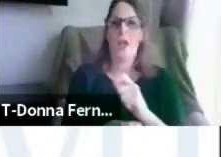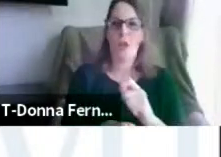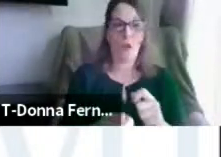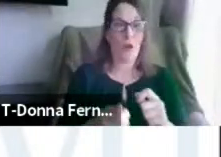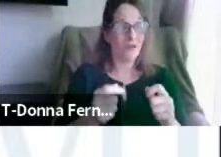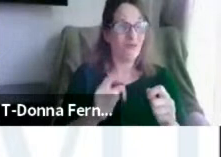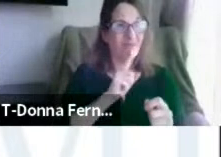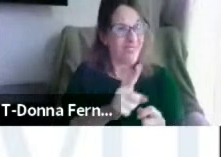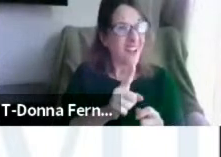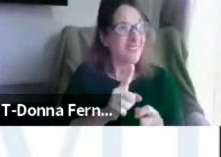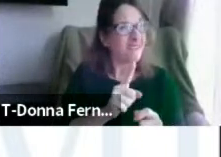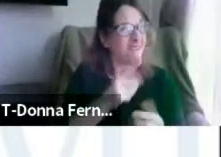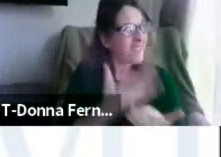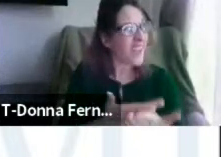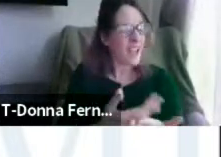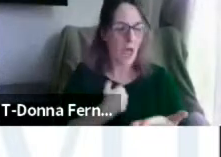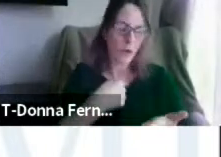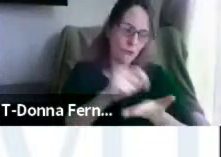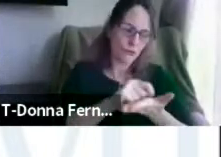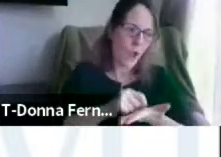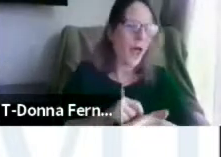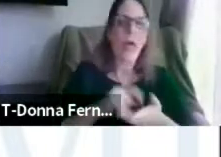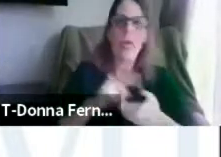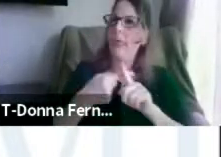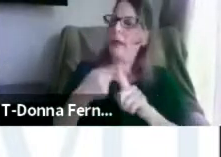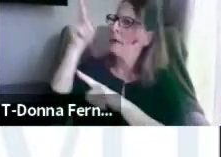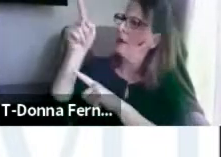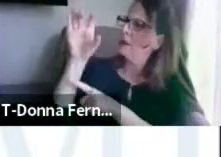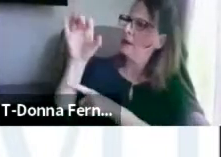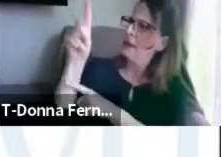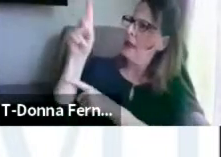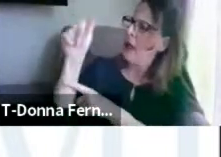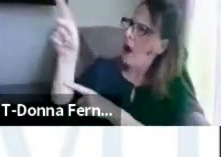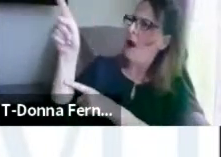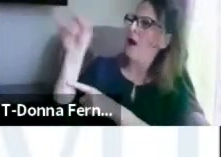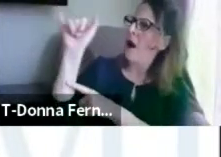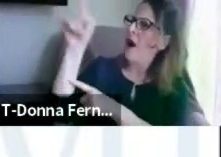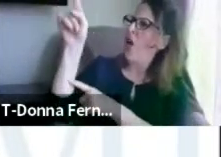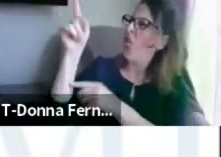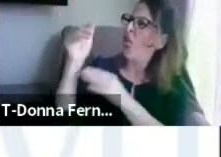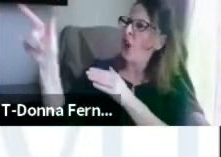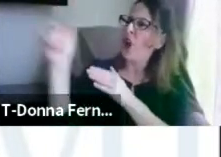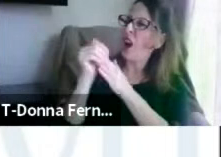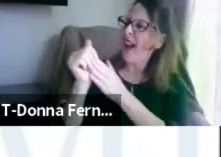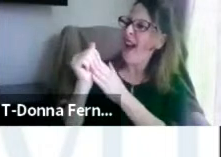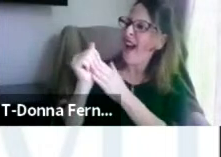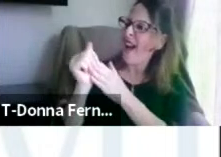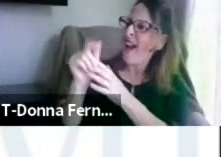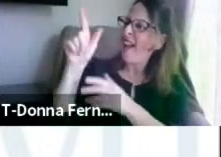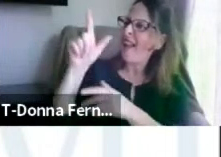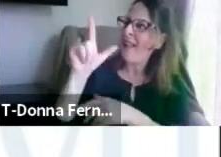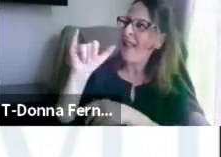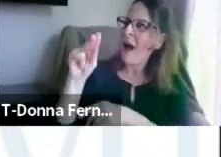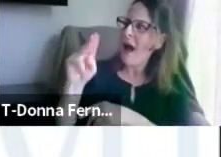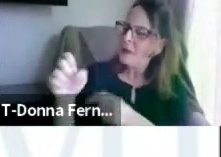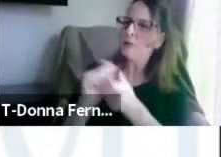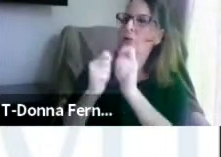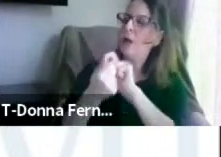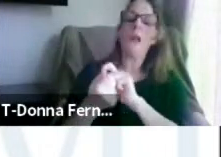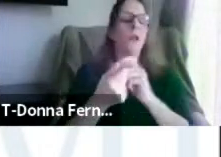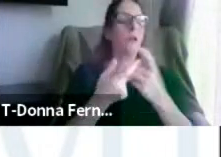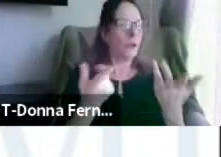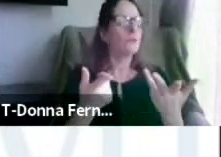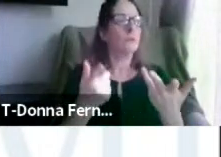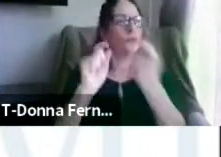this presentation, the CDC changed some of their guidelines. So things have actually changed as we're going over